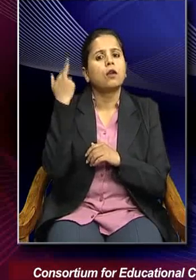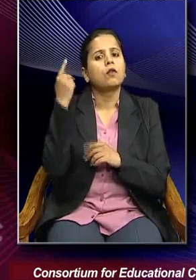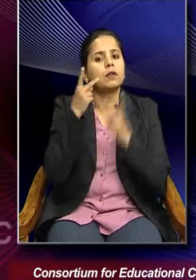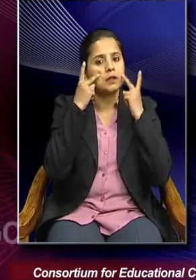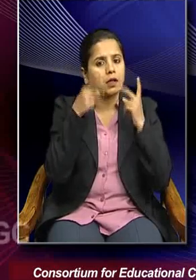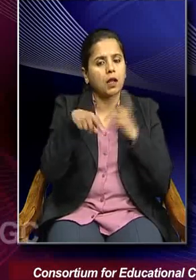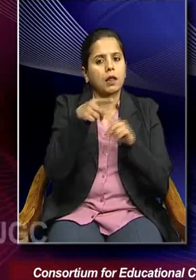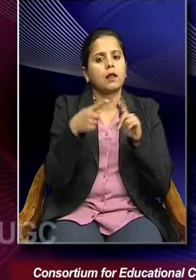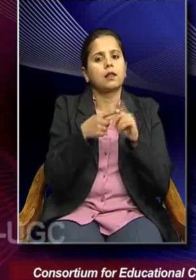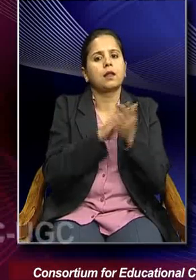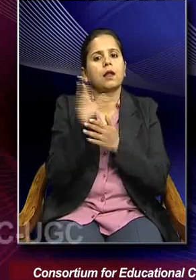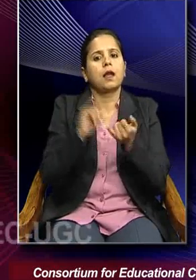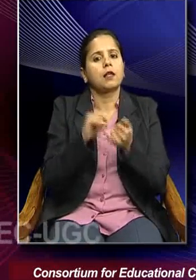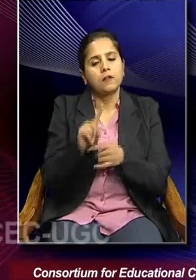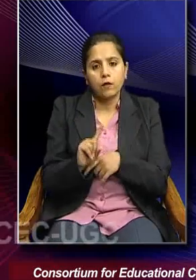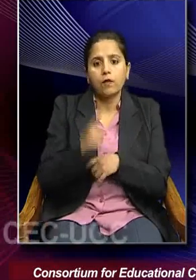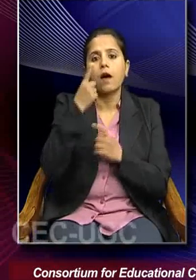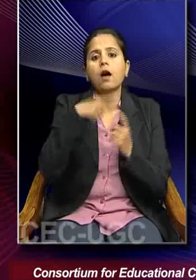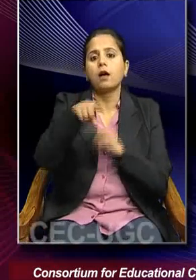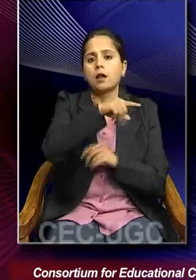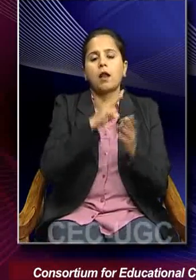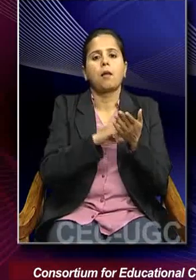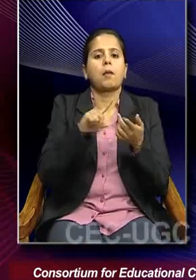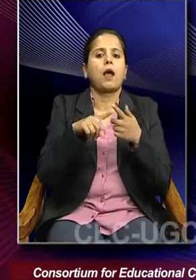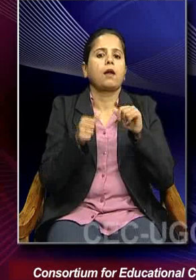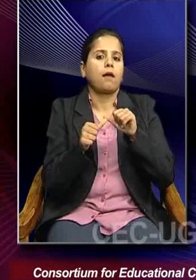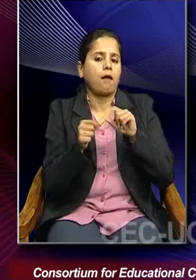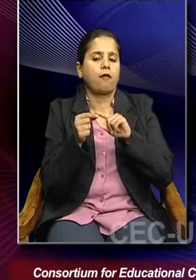considered Thales to be the first metaphysician.